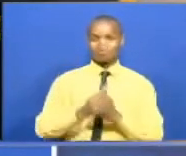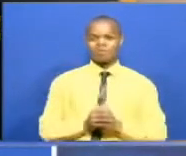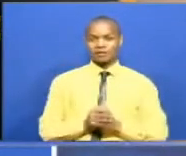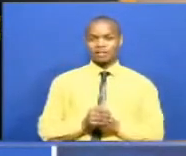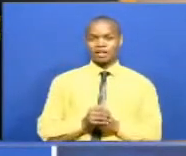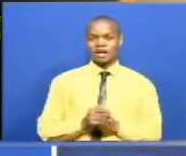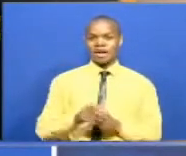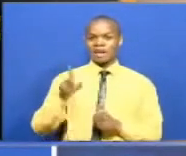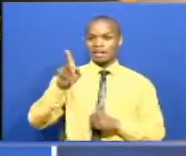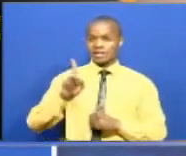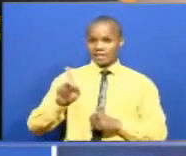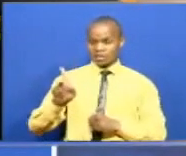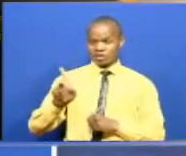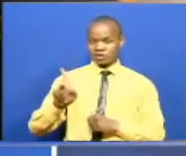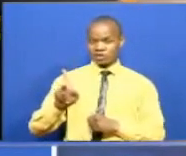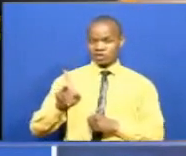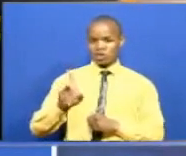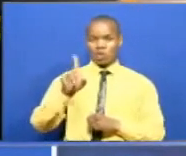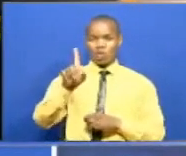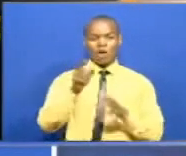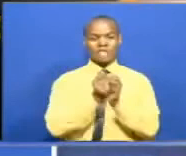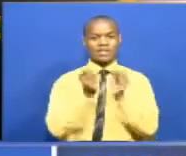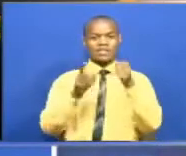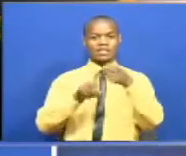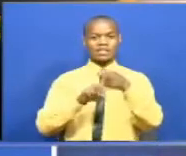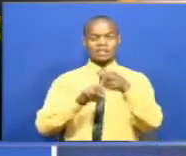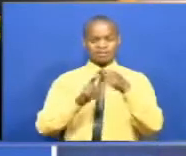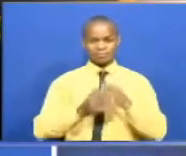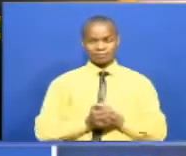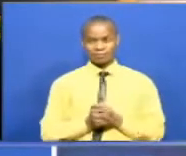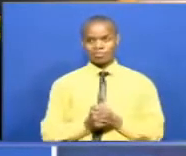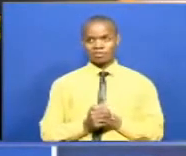while kerosene for 116 and 82 cents.